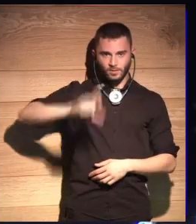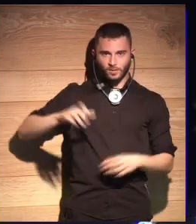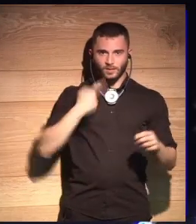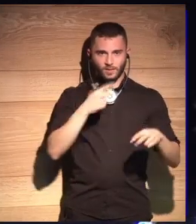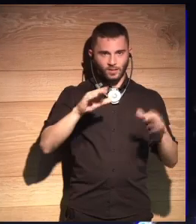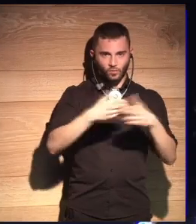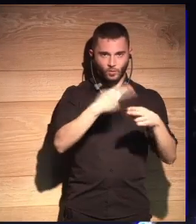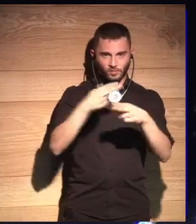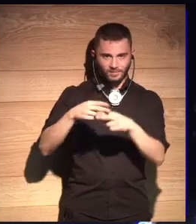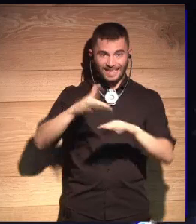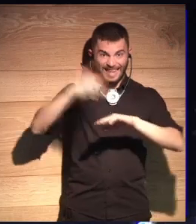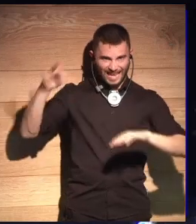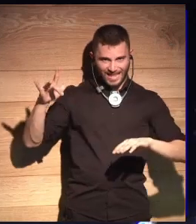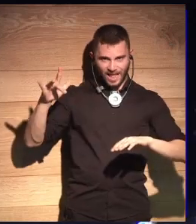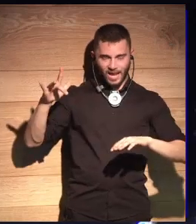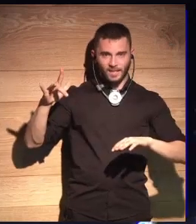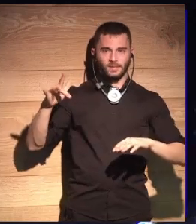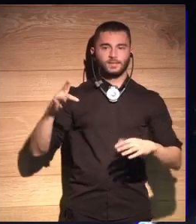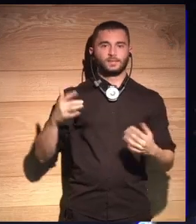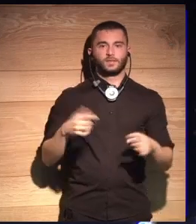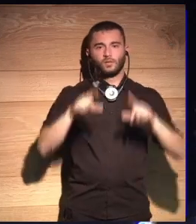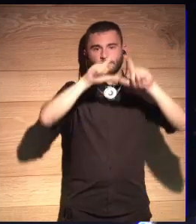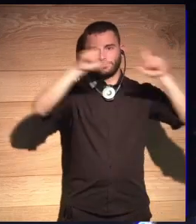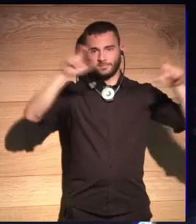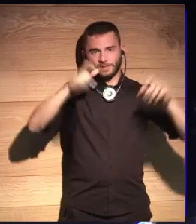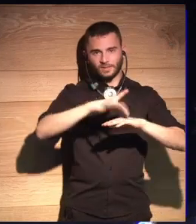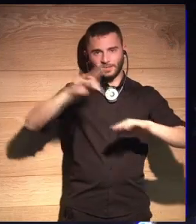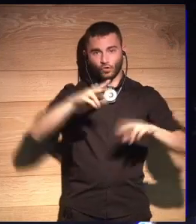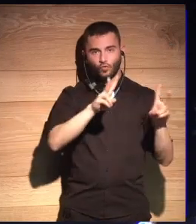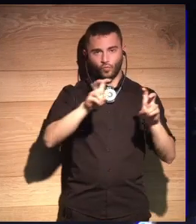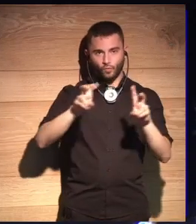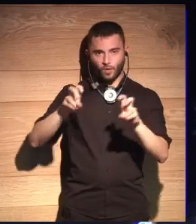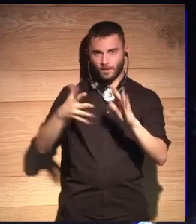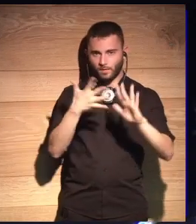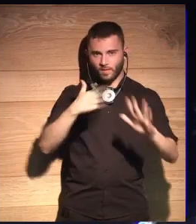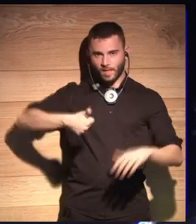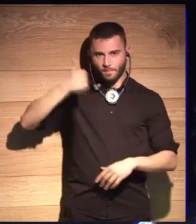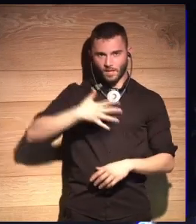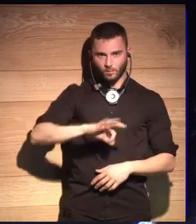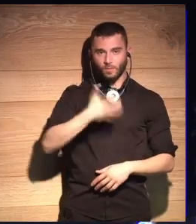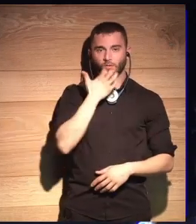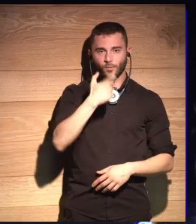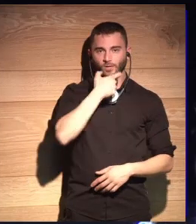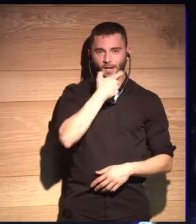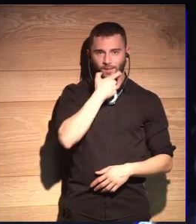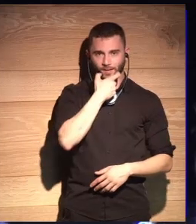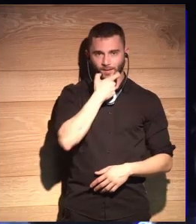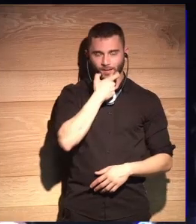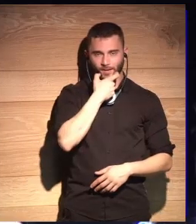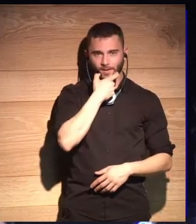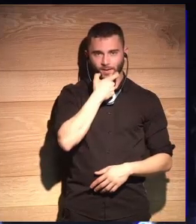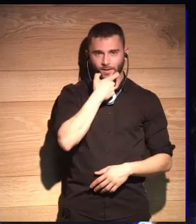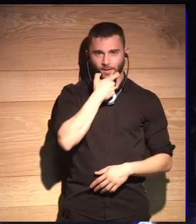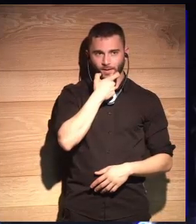of new types of virtual entities that can move at a much greater speed. And in Britain, there's, the right-wing populist